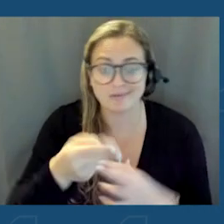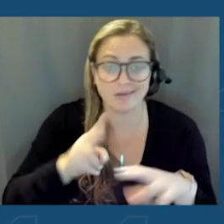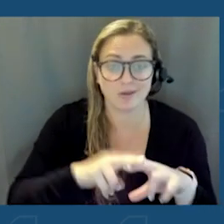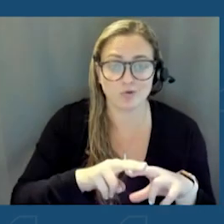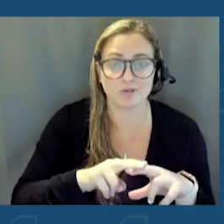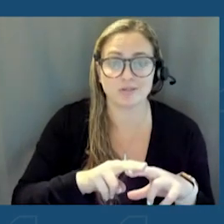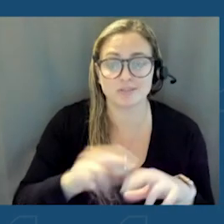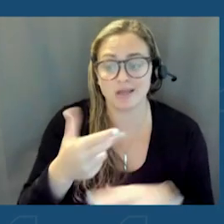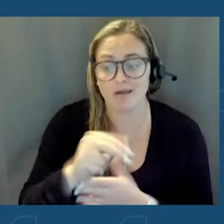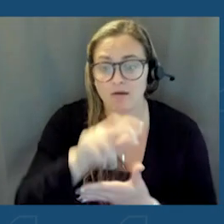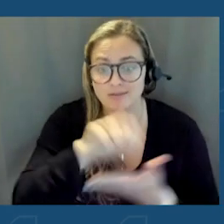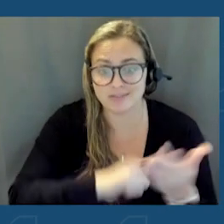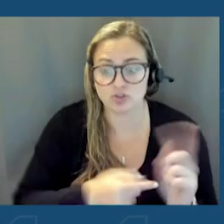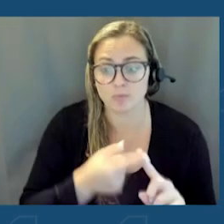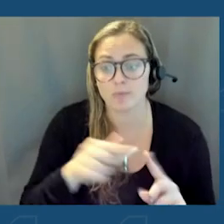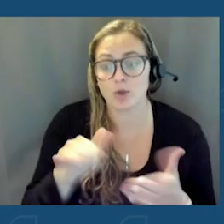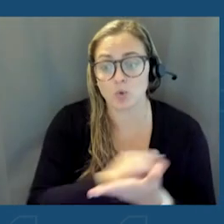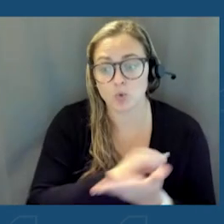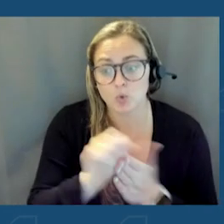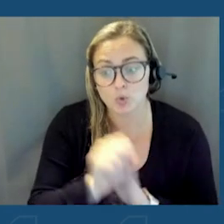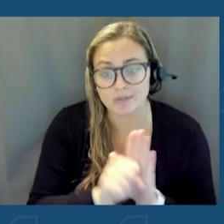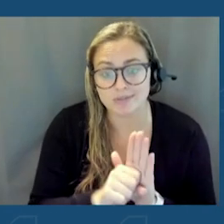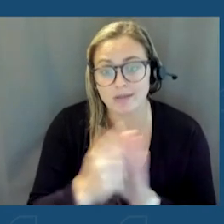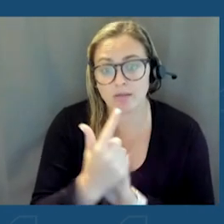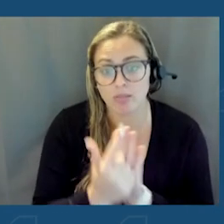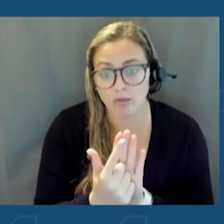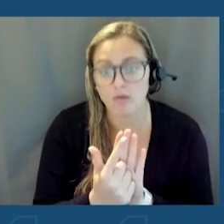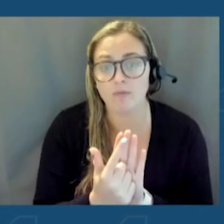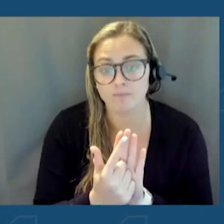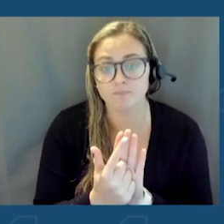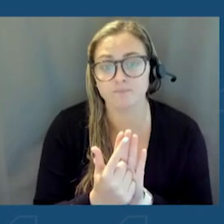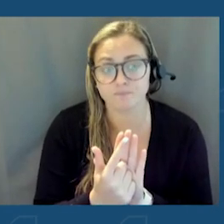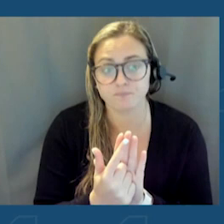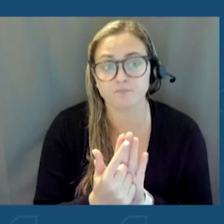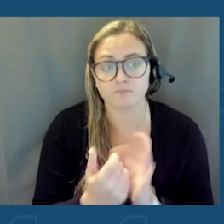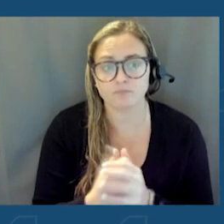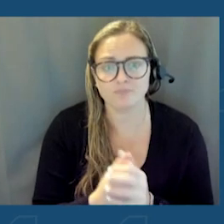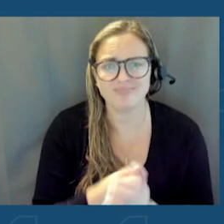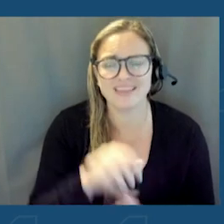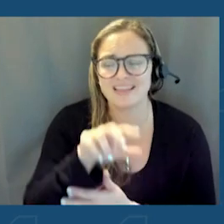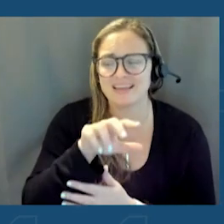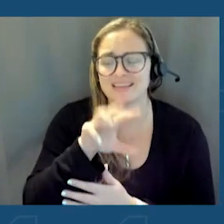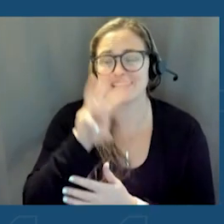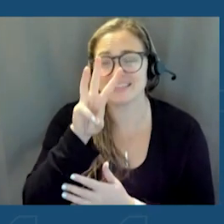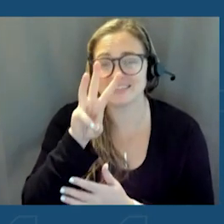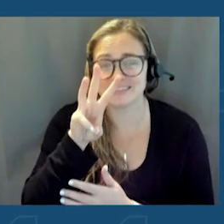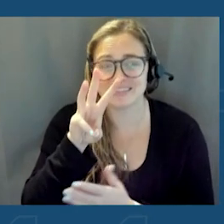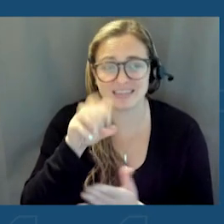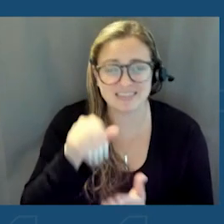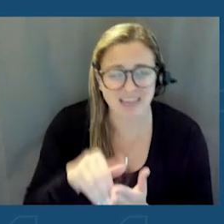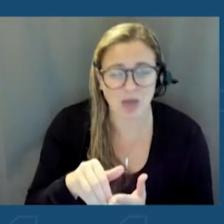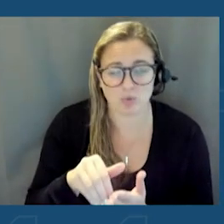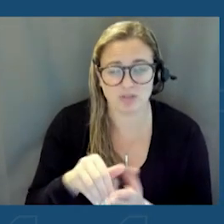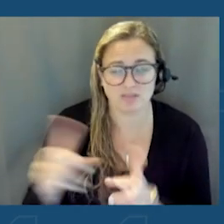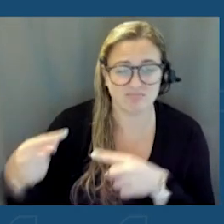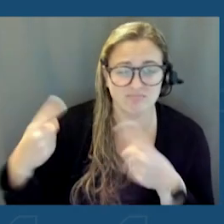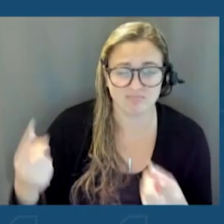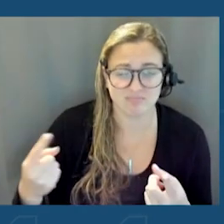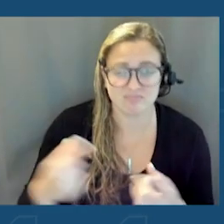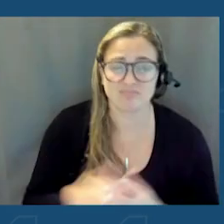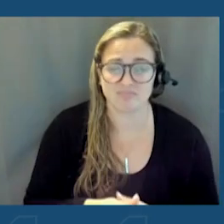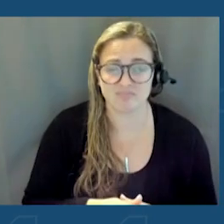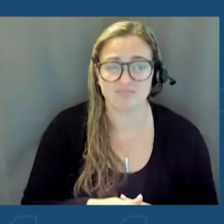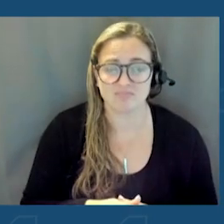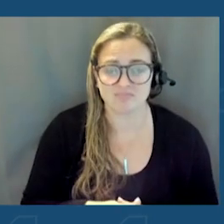seizures by New York State law enforcement this year. That's over 6,000 gun seizures since last time. So that's extraordinary. That's